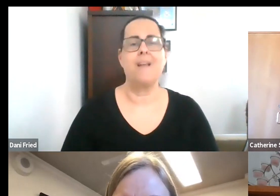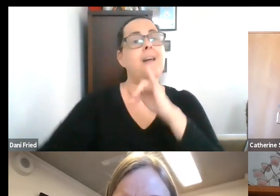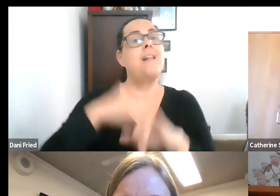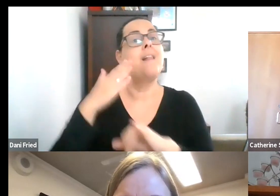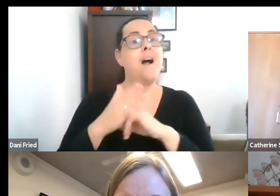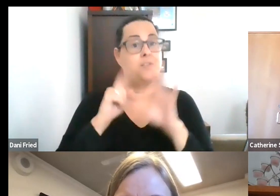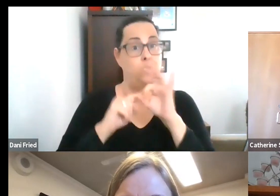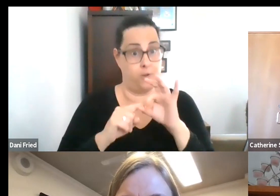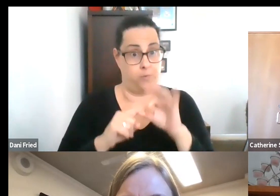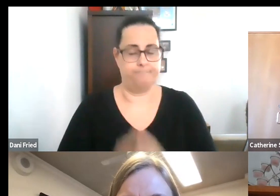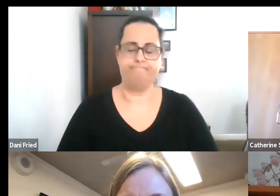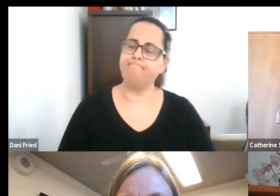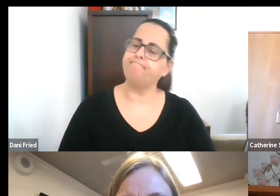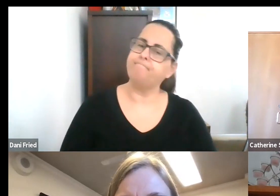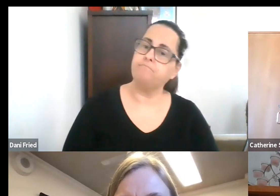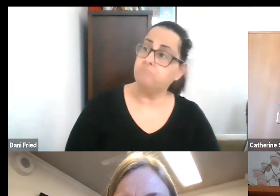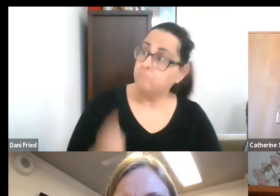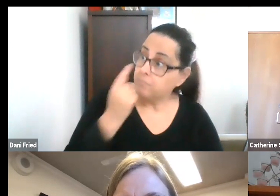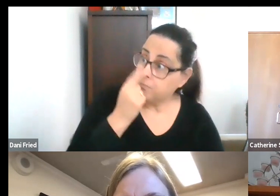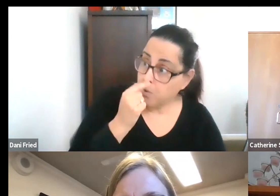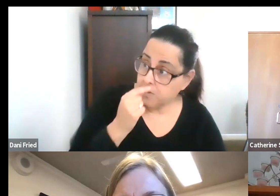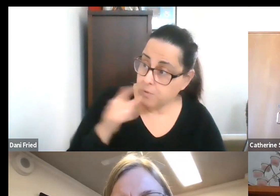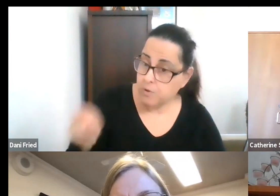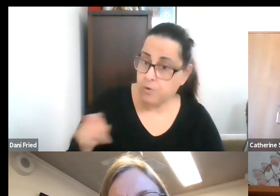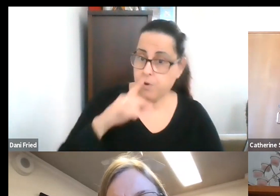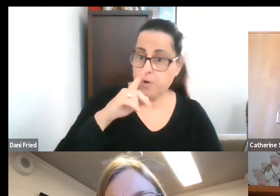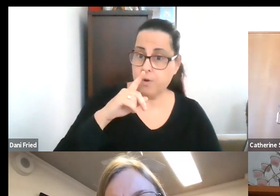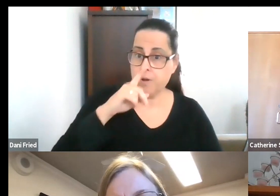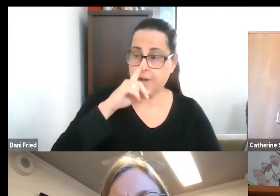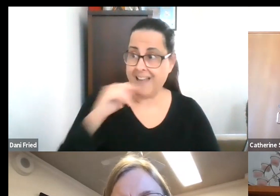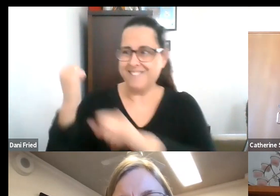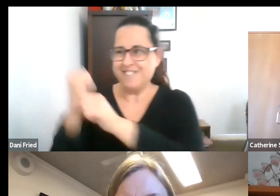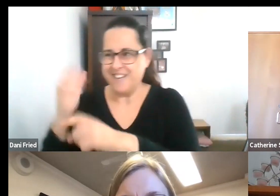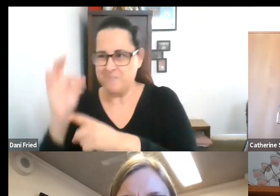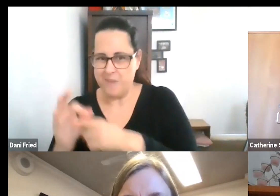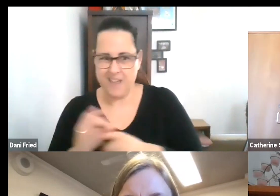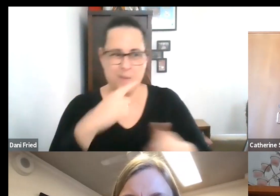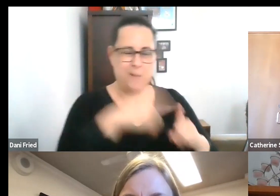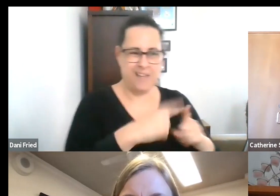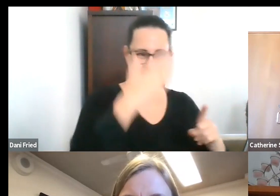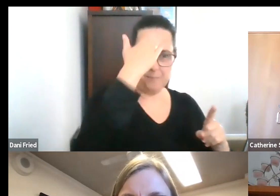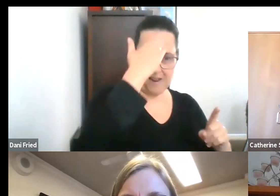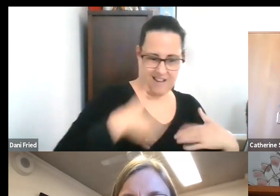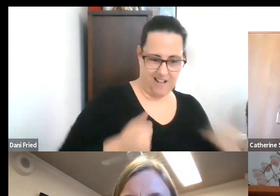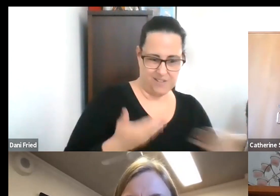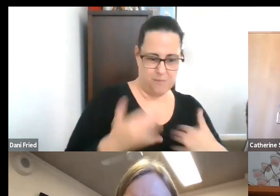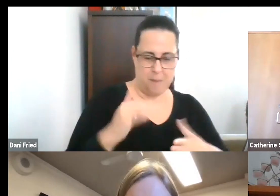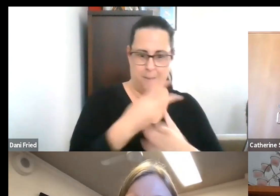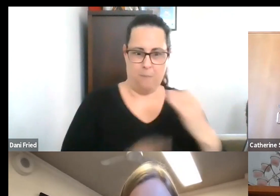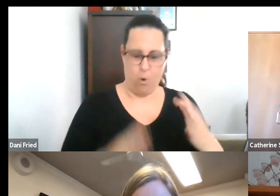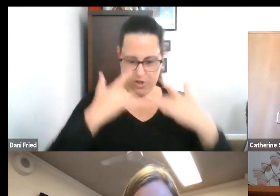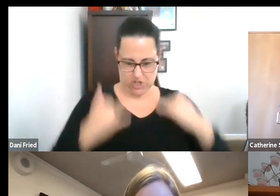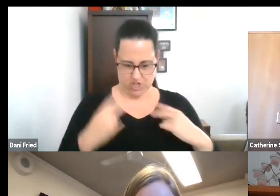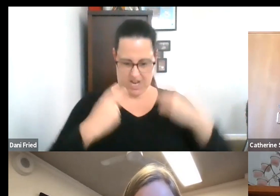question. Is there a possibility of people being assessed by both the GP and MHS not sharing